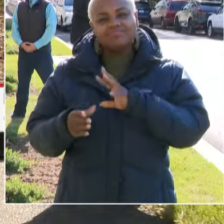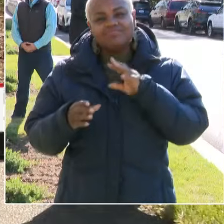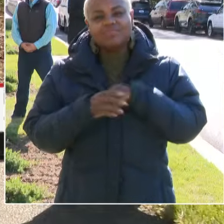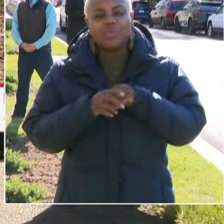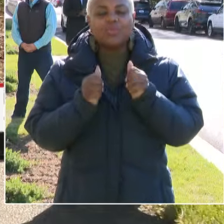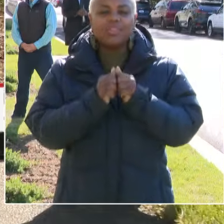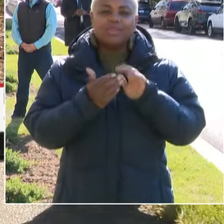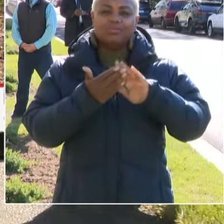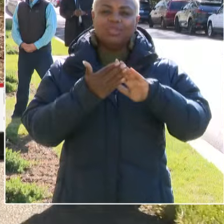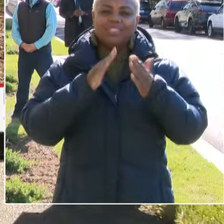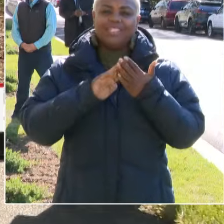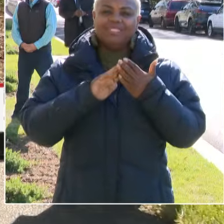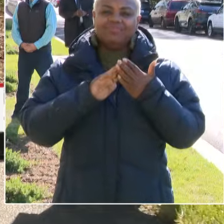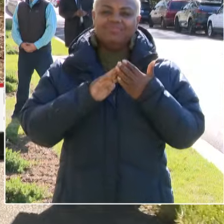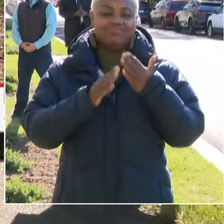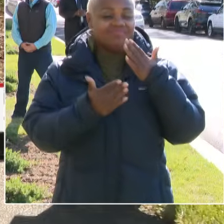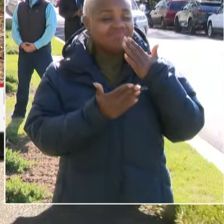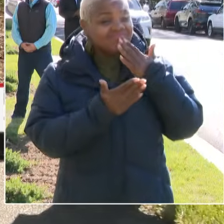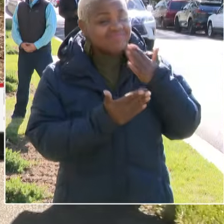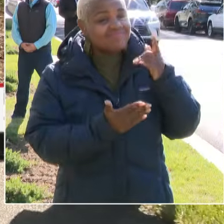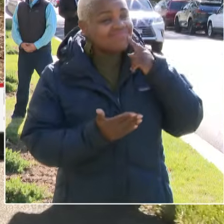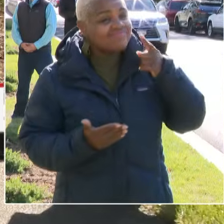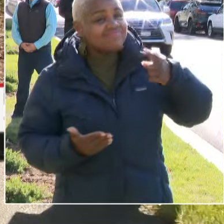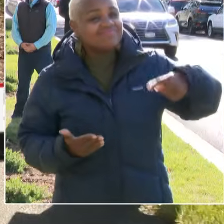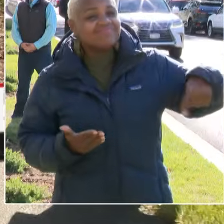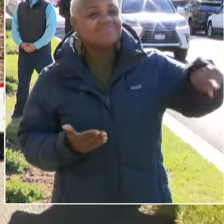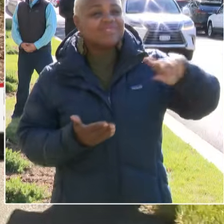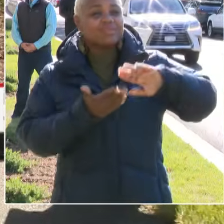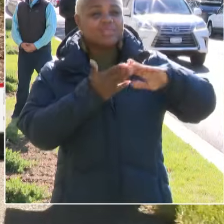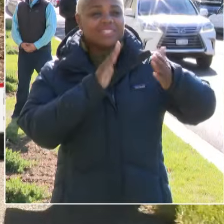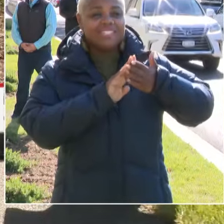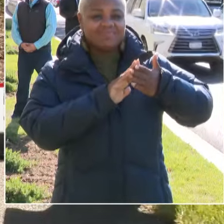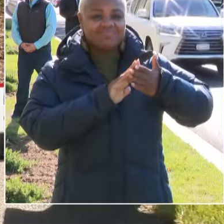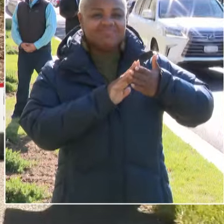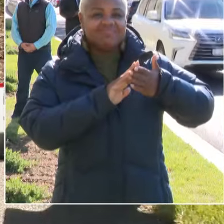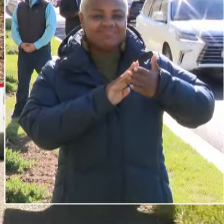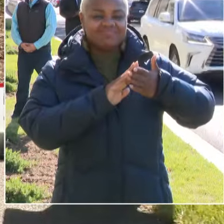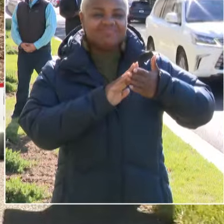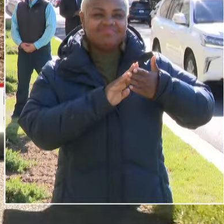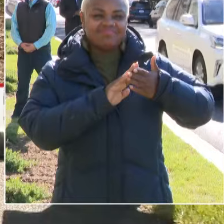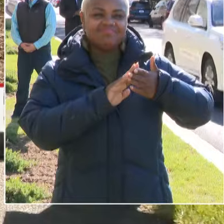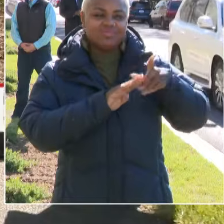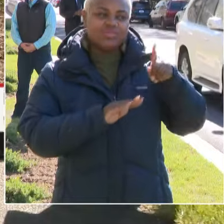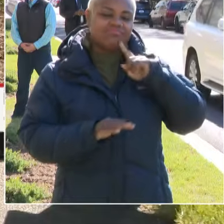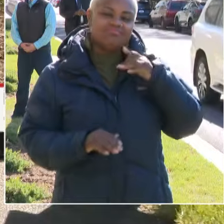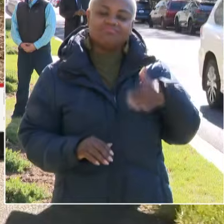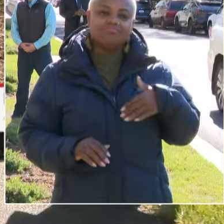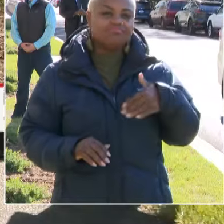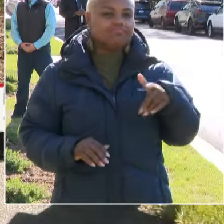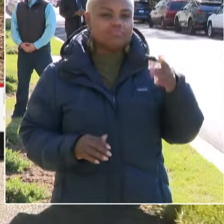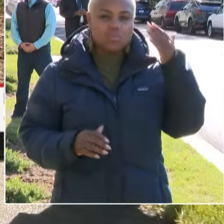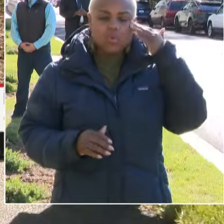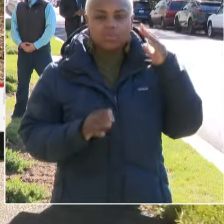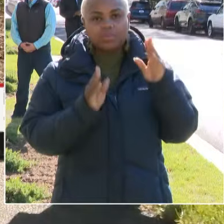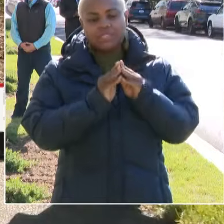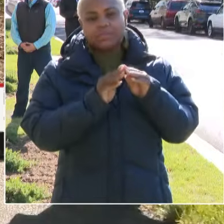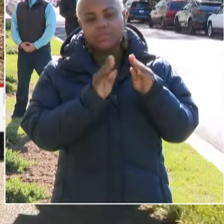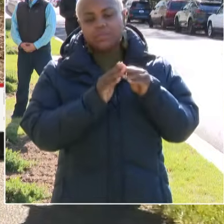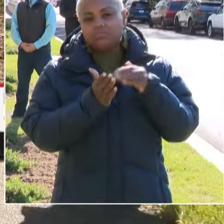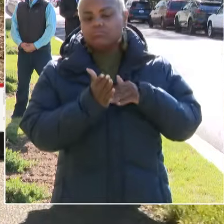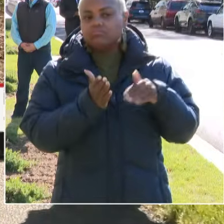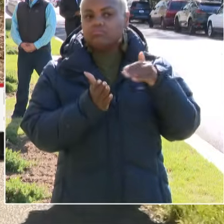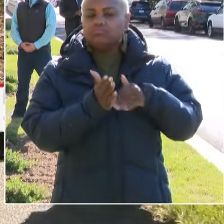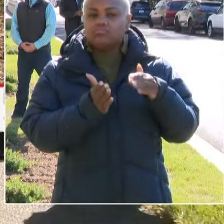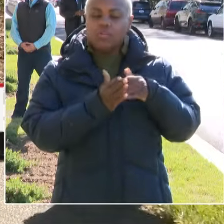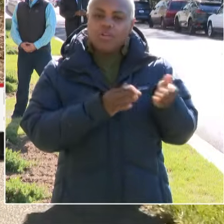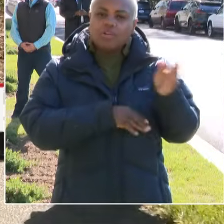we're more grateful for our community. Thank you to the community who put up with tireless nights of meetings, who made this not a vision just